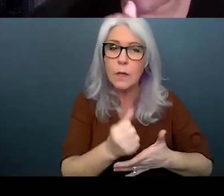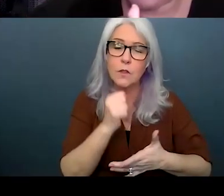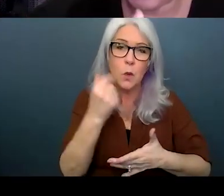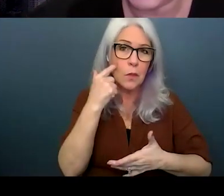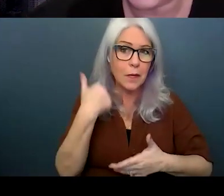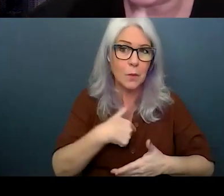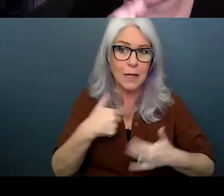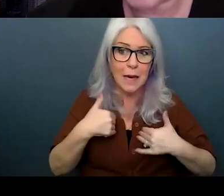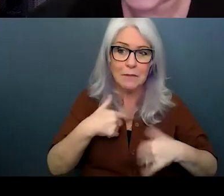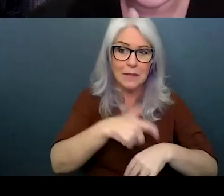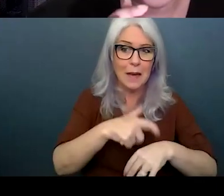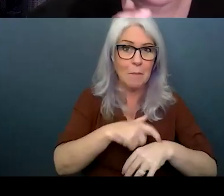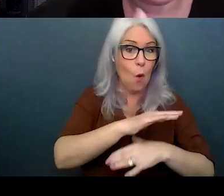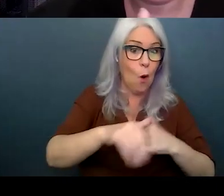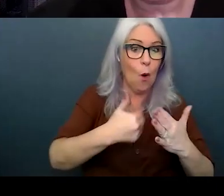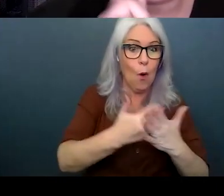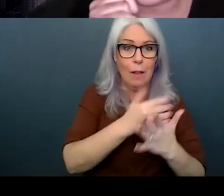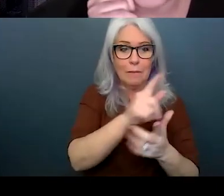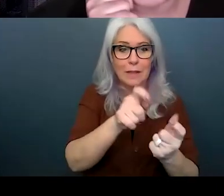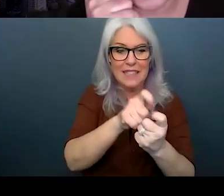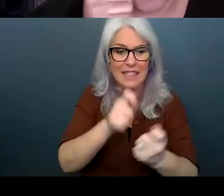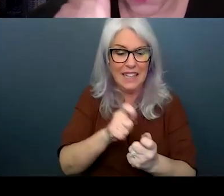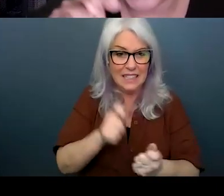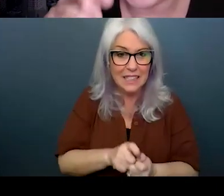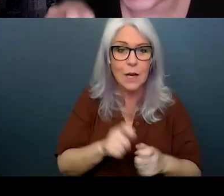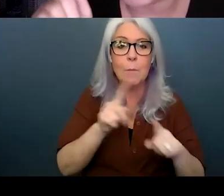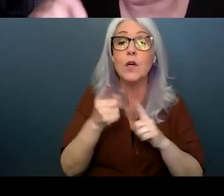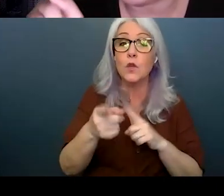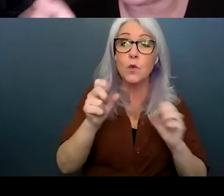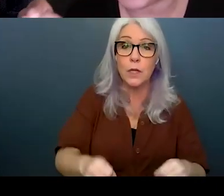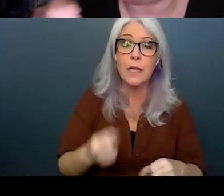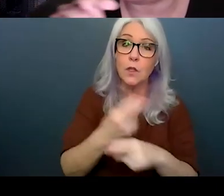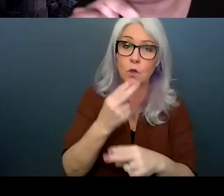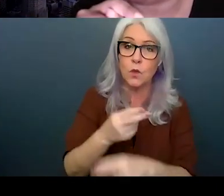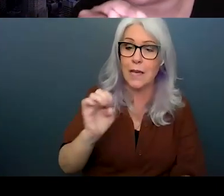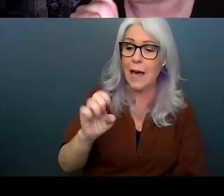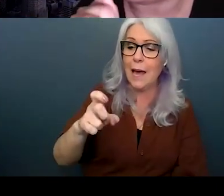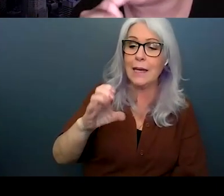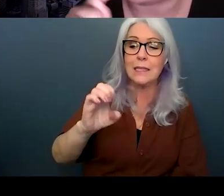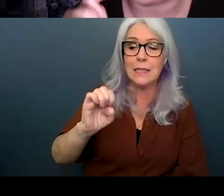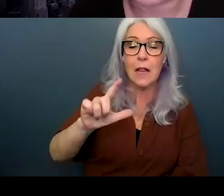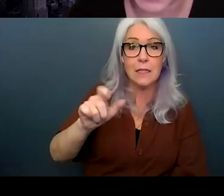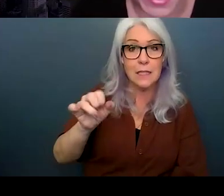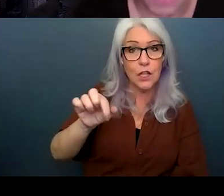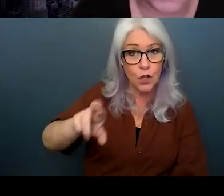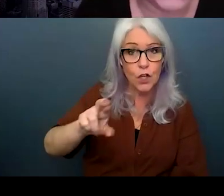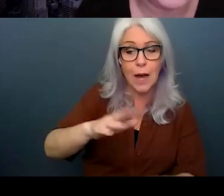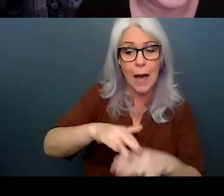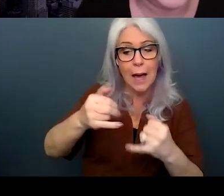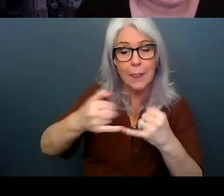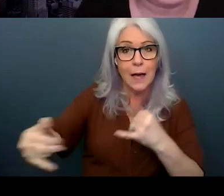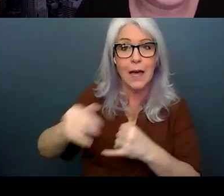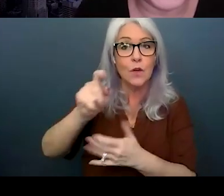specifically into all of the details, but you can use the Excelsior Online Writing Lab or sometimes the Excelsior